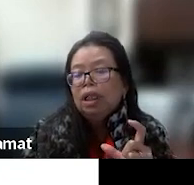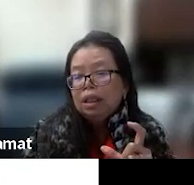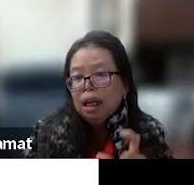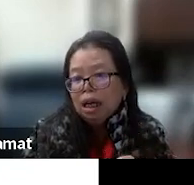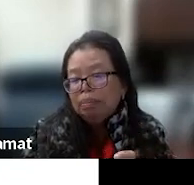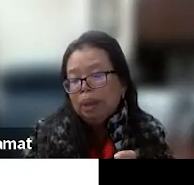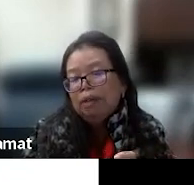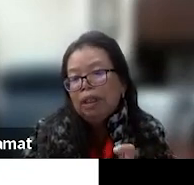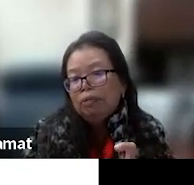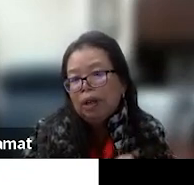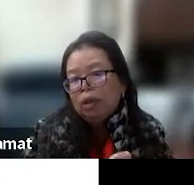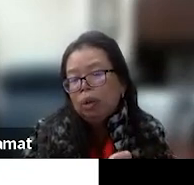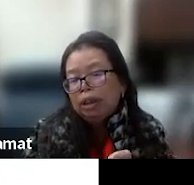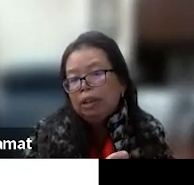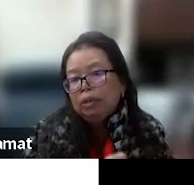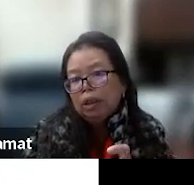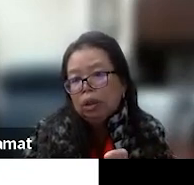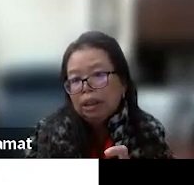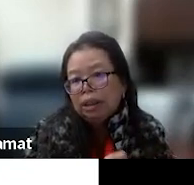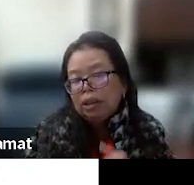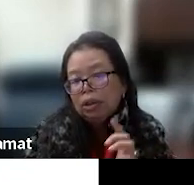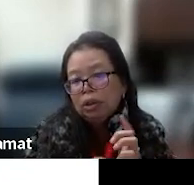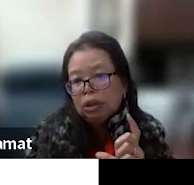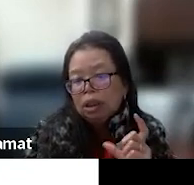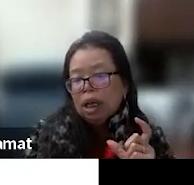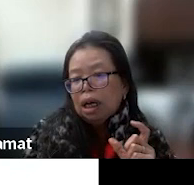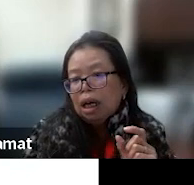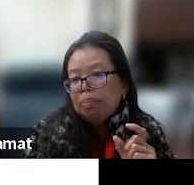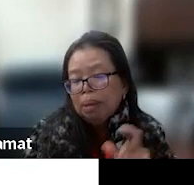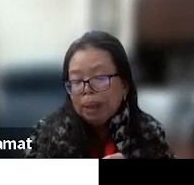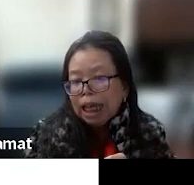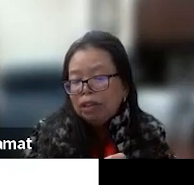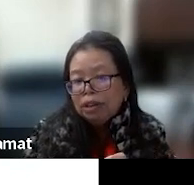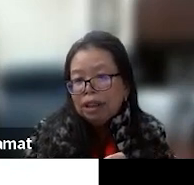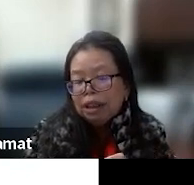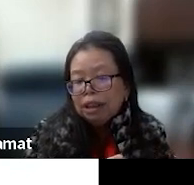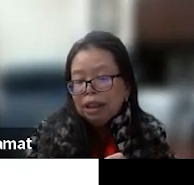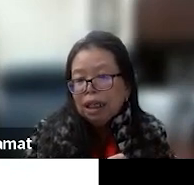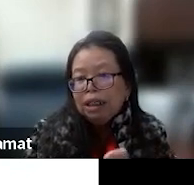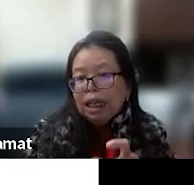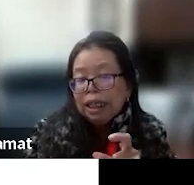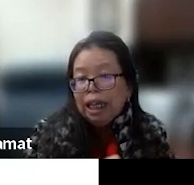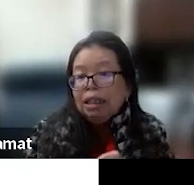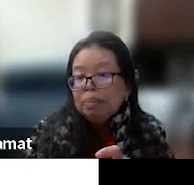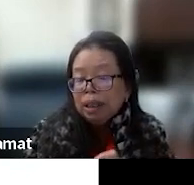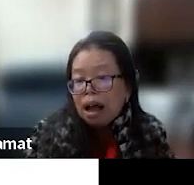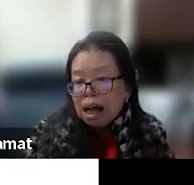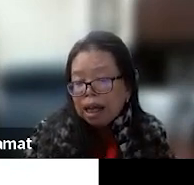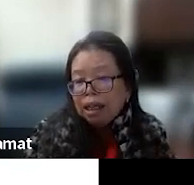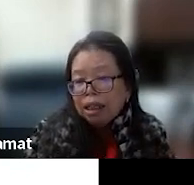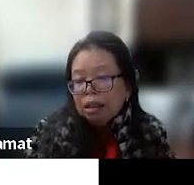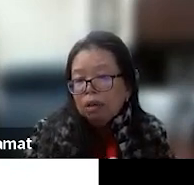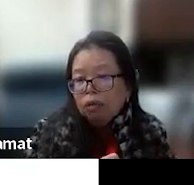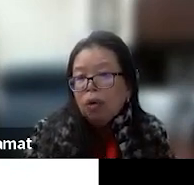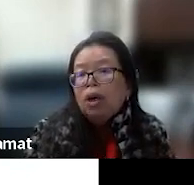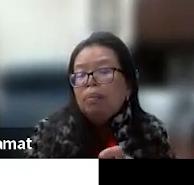for nonprofit 501c3 organizations or public agencies that can